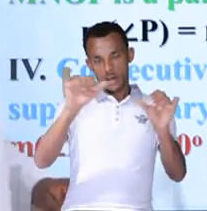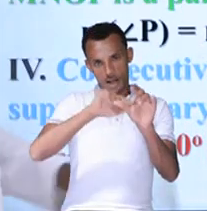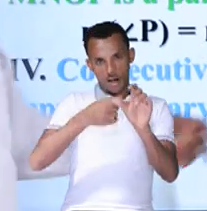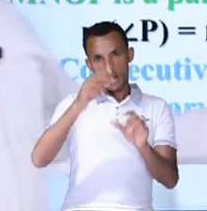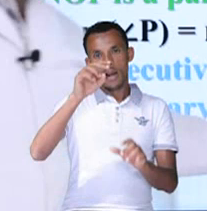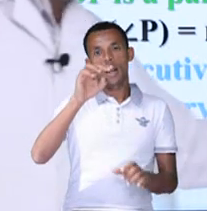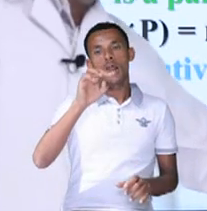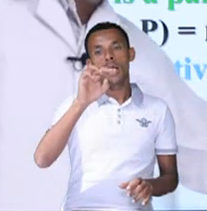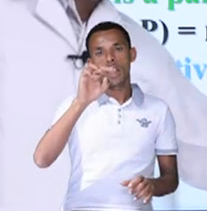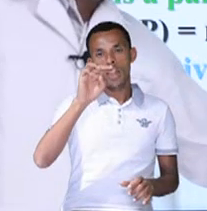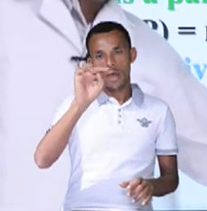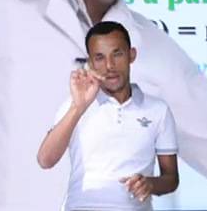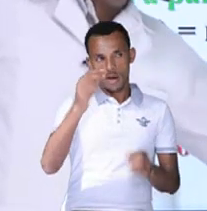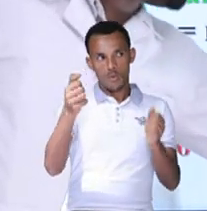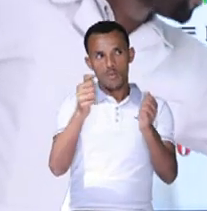M added with